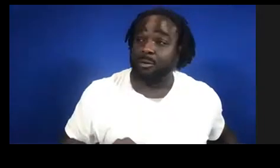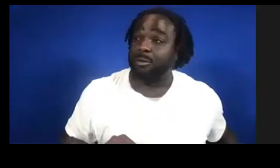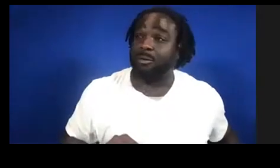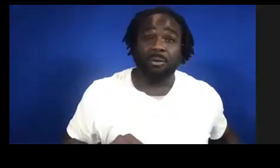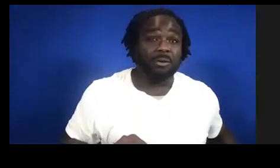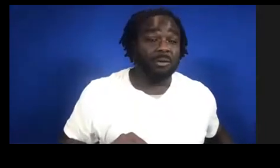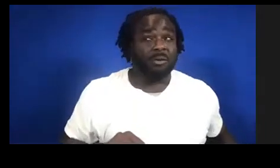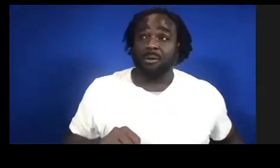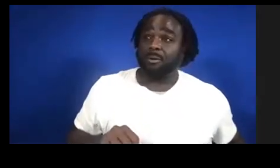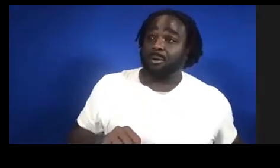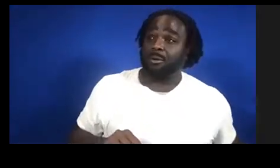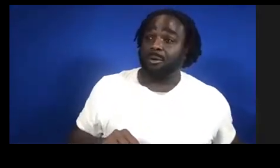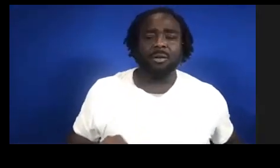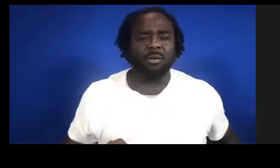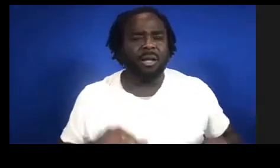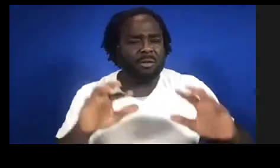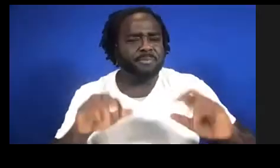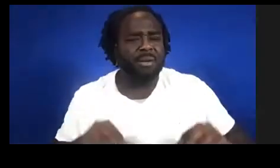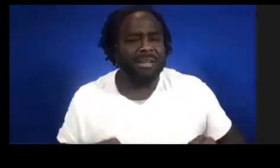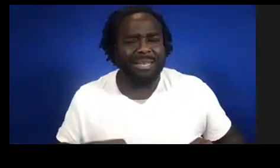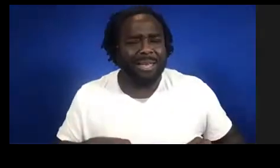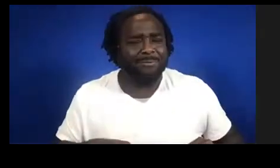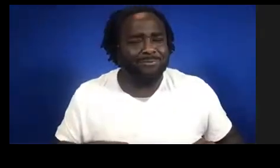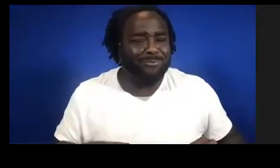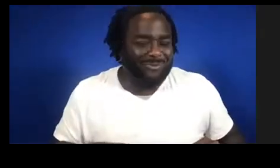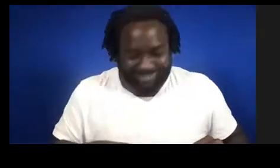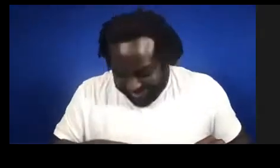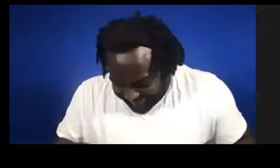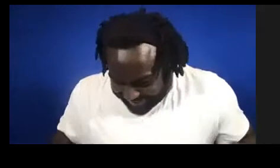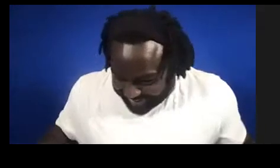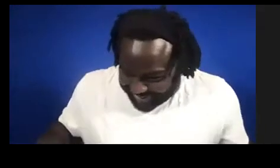Might need 12 sessions, a good 12 sessions.